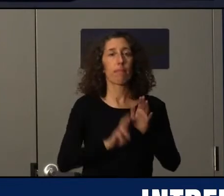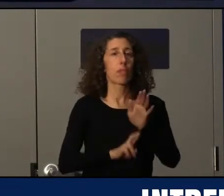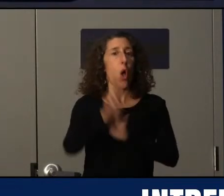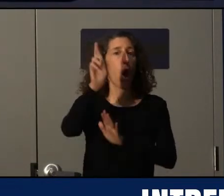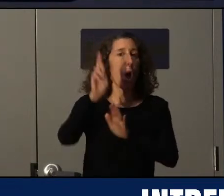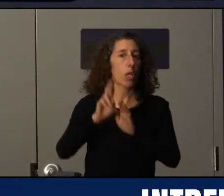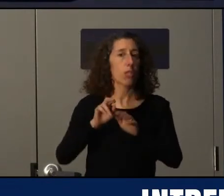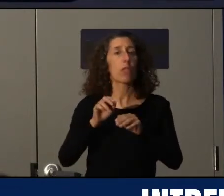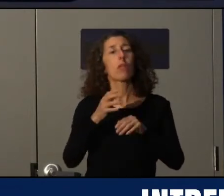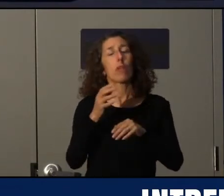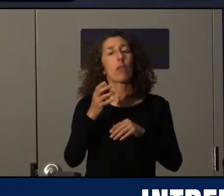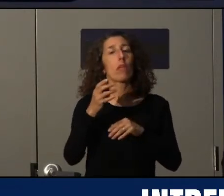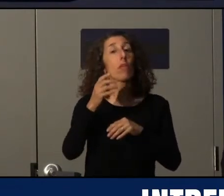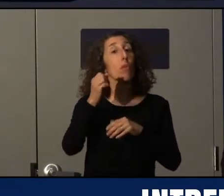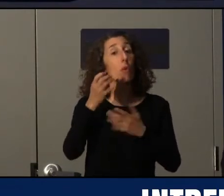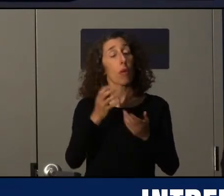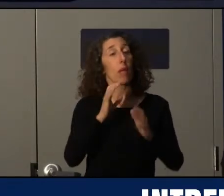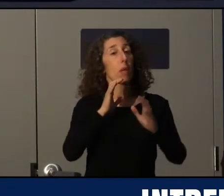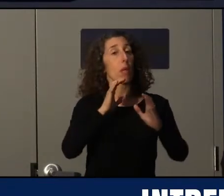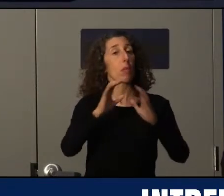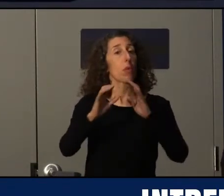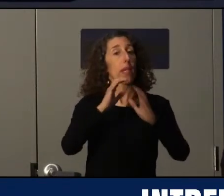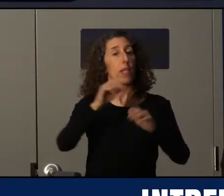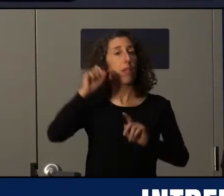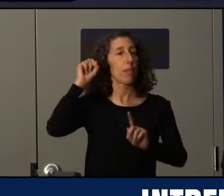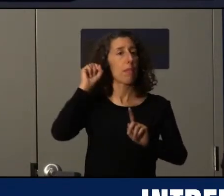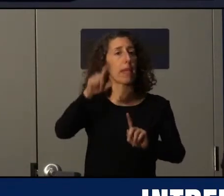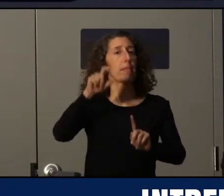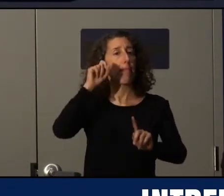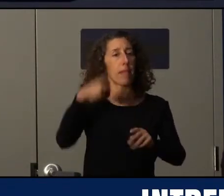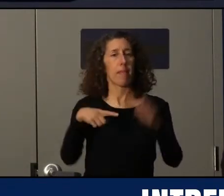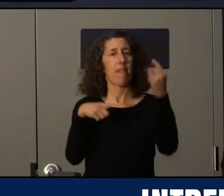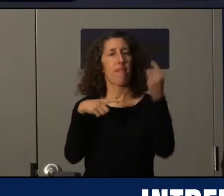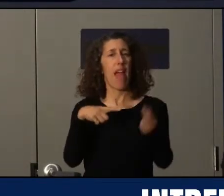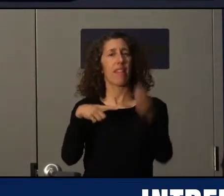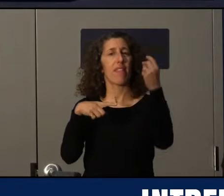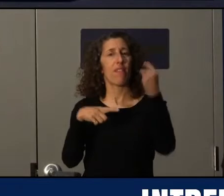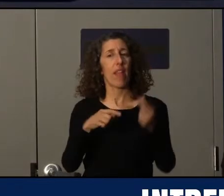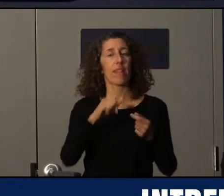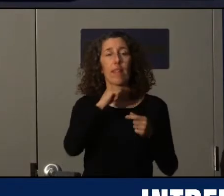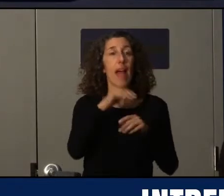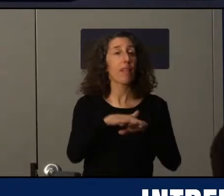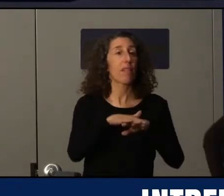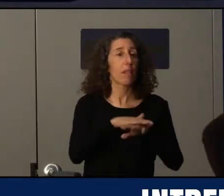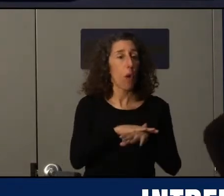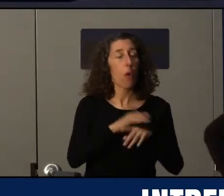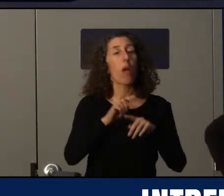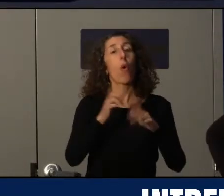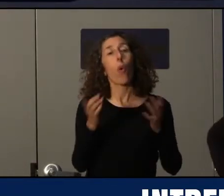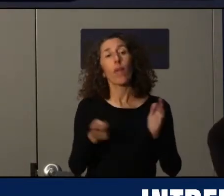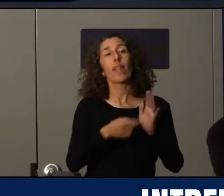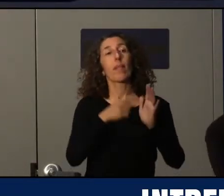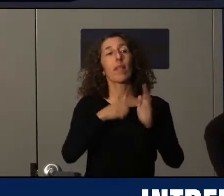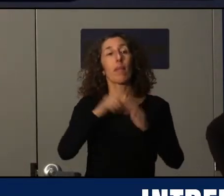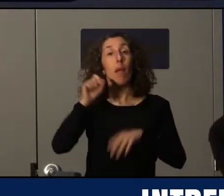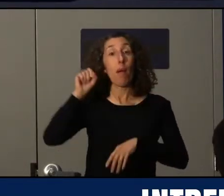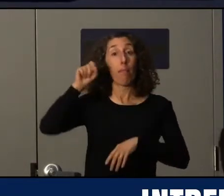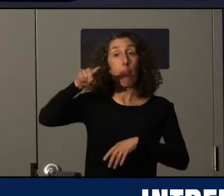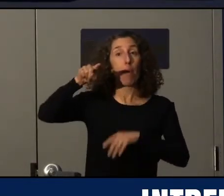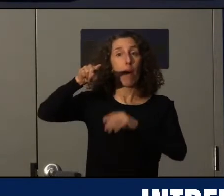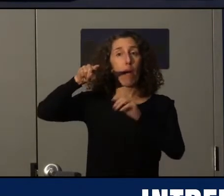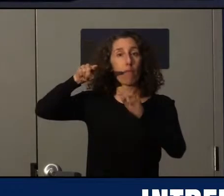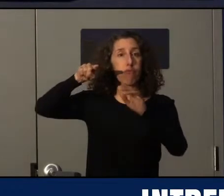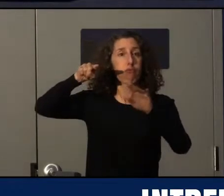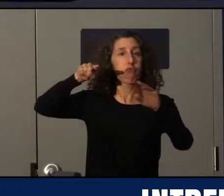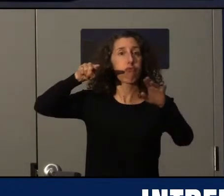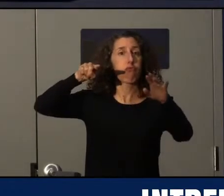quickly. In order to stay in orbit, they go very, very fast, and eventually orbits do decay, and that sometimes can cause a problem if they re-enter